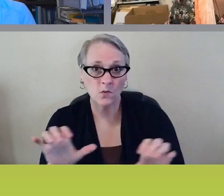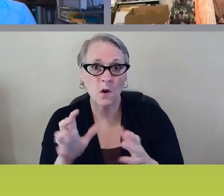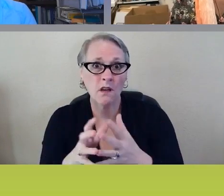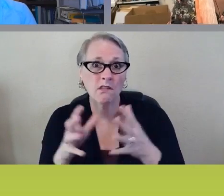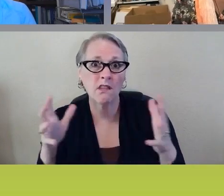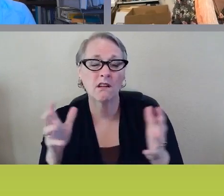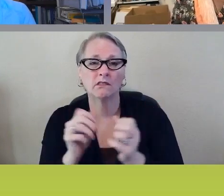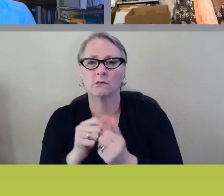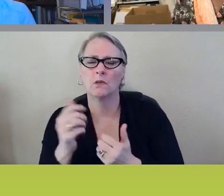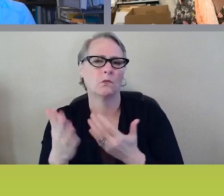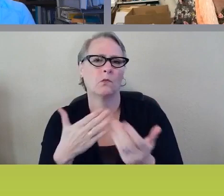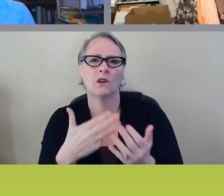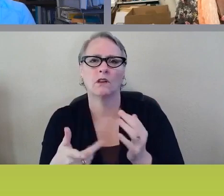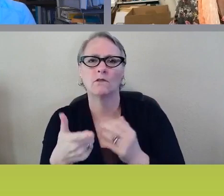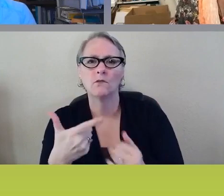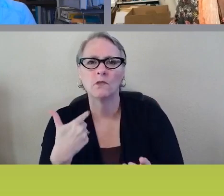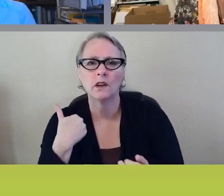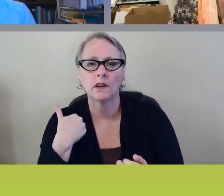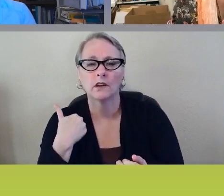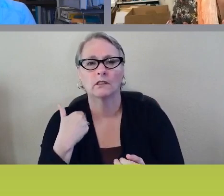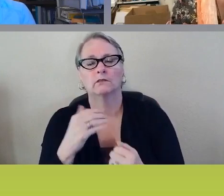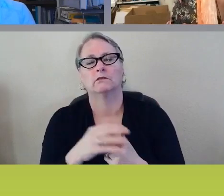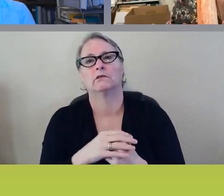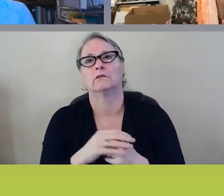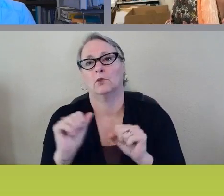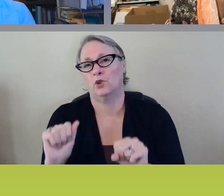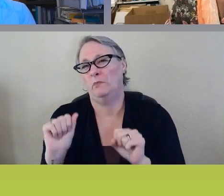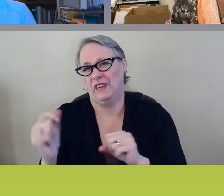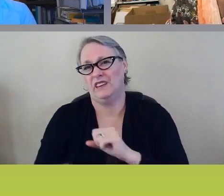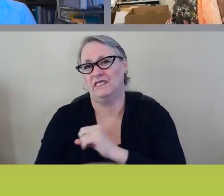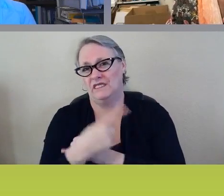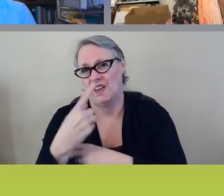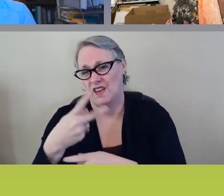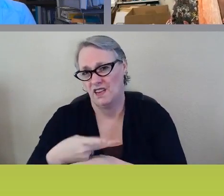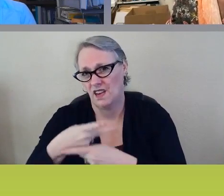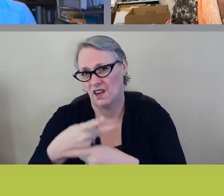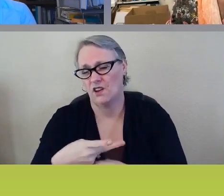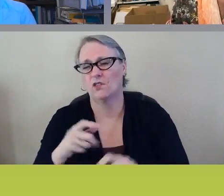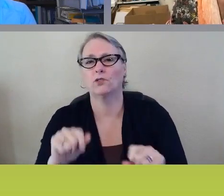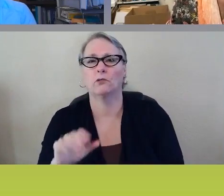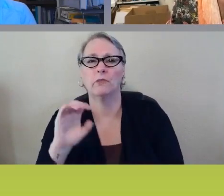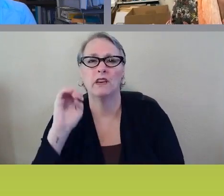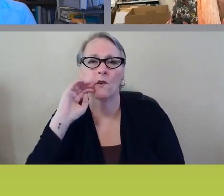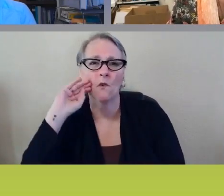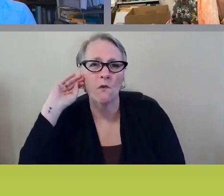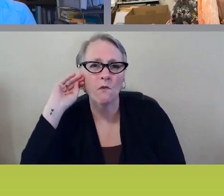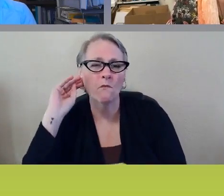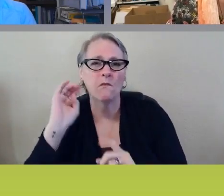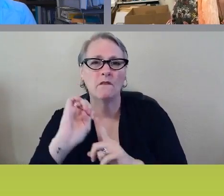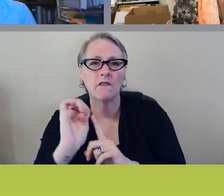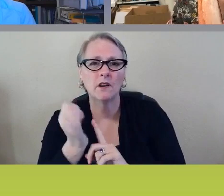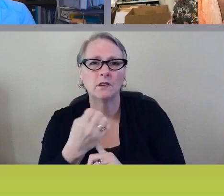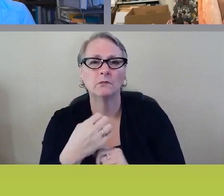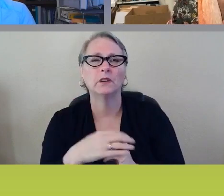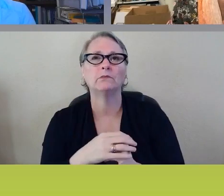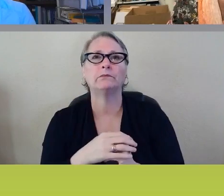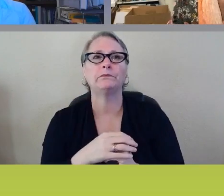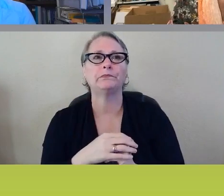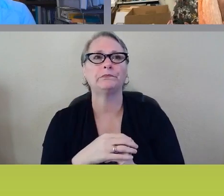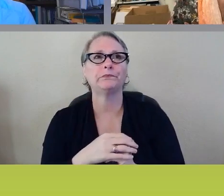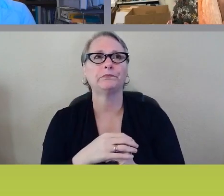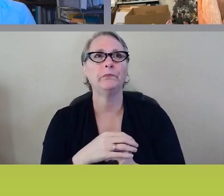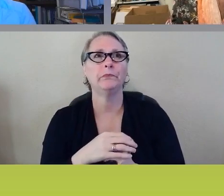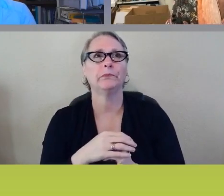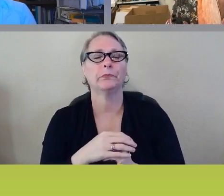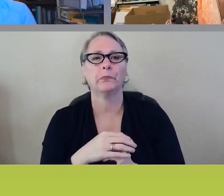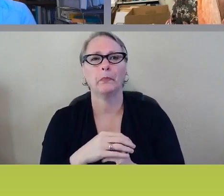be a childcare, it could be a home environment, or a childcare that is